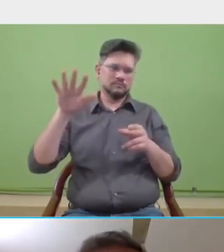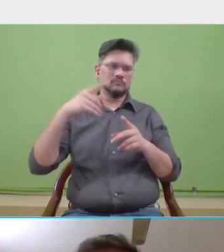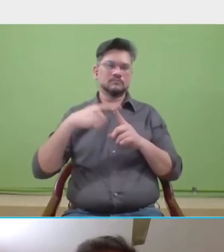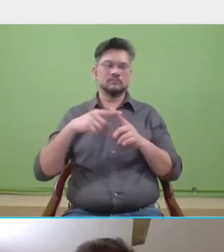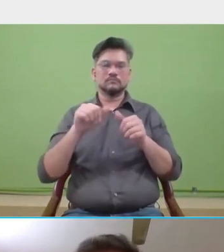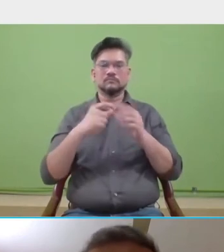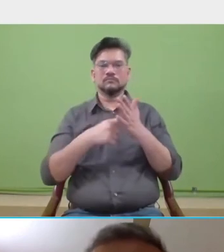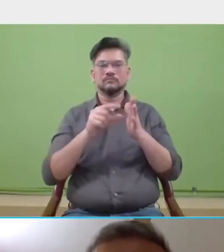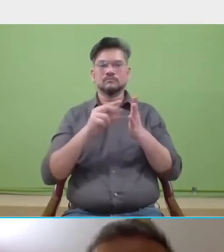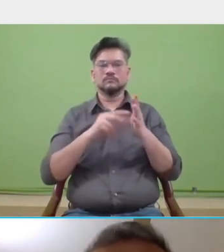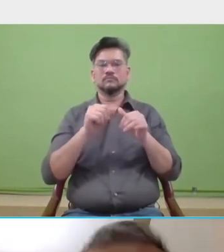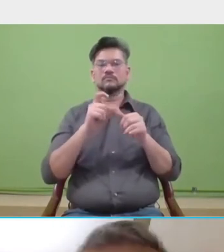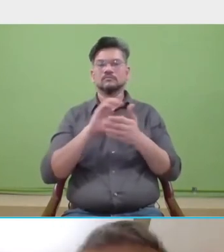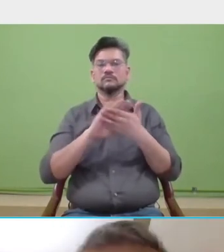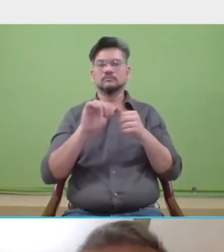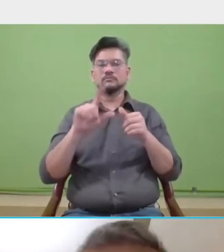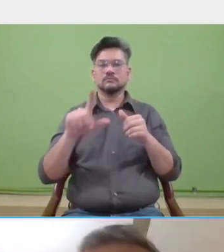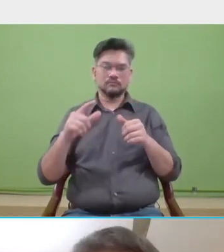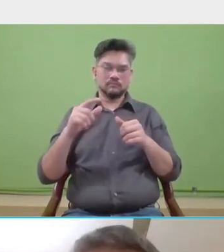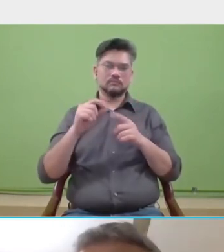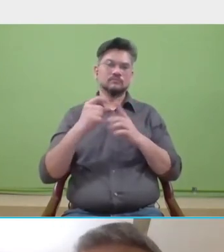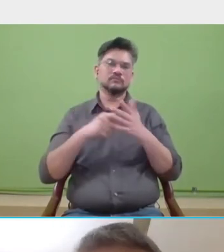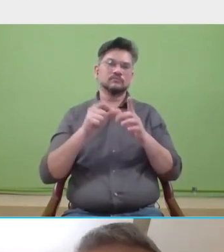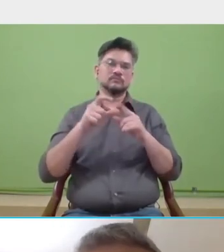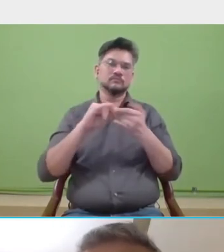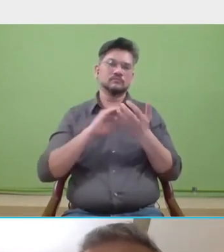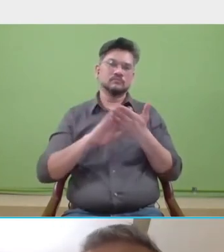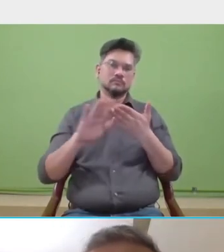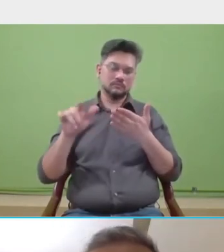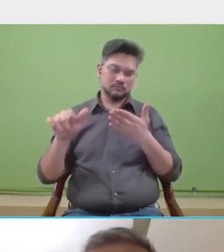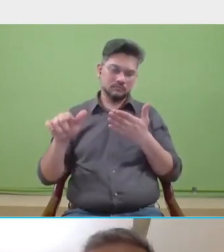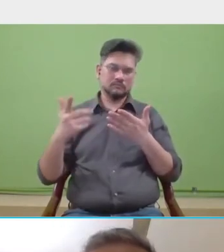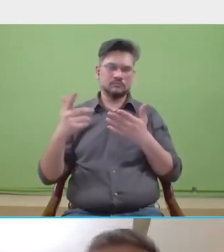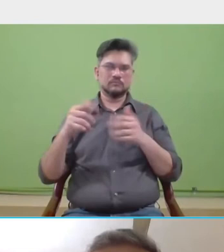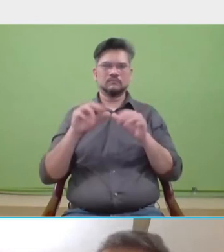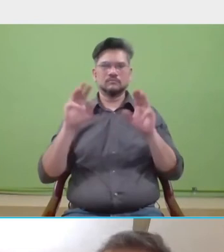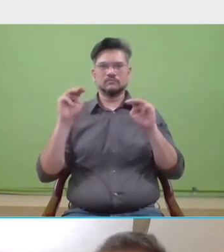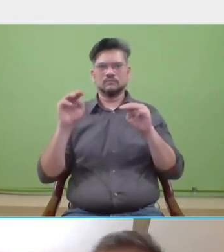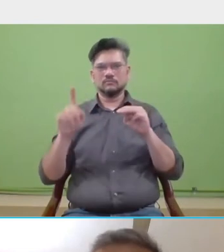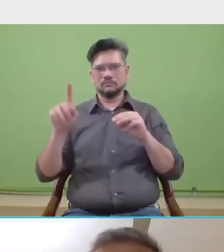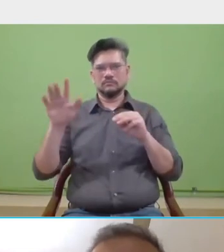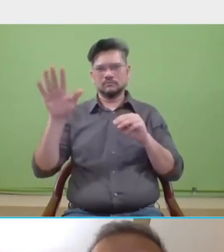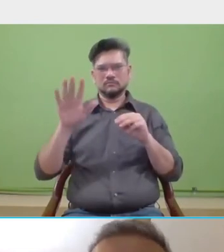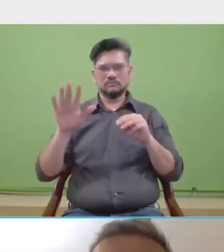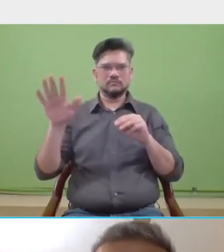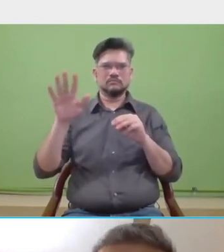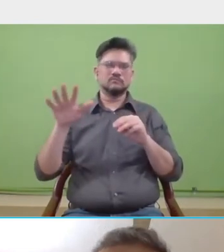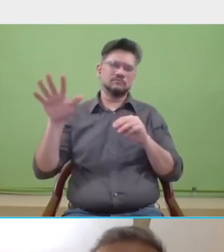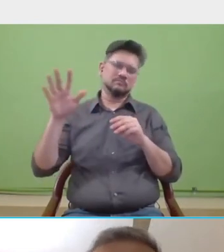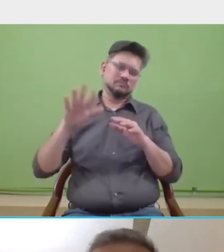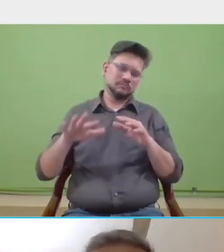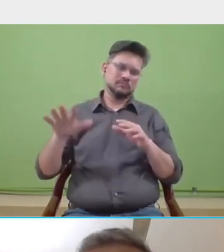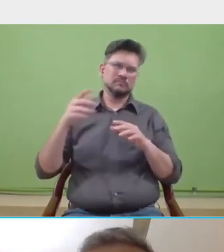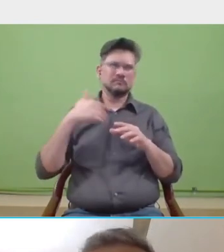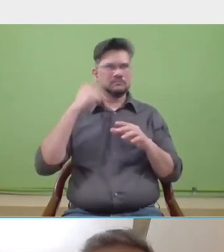upper assam where there are speakers of those languages so there are six groups but four major groups